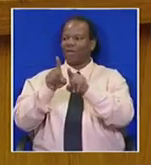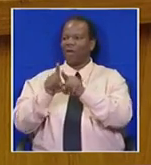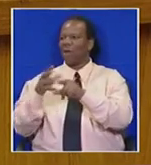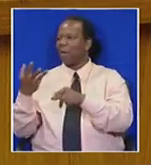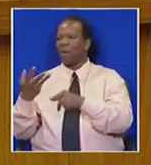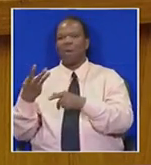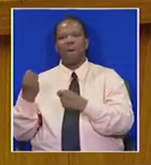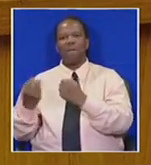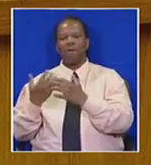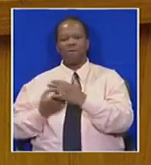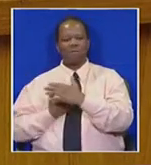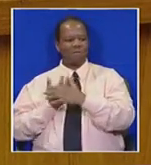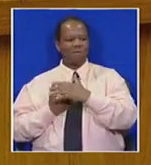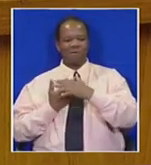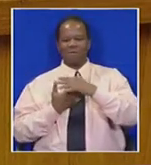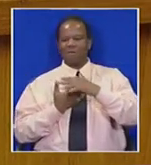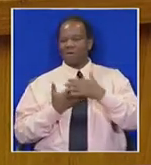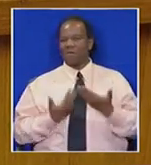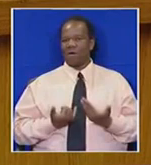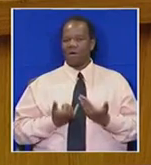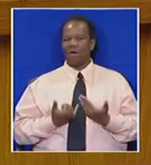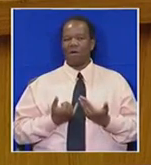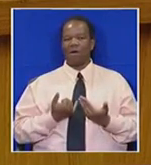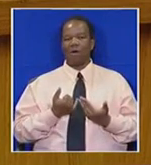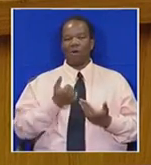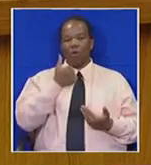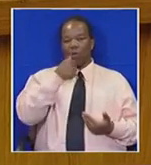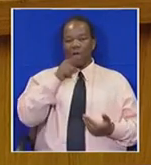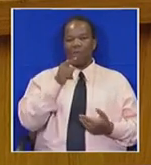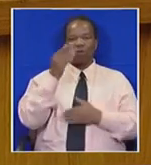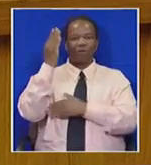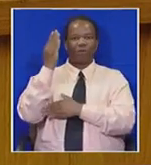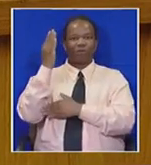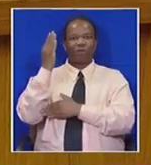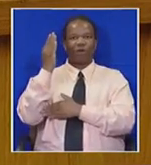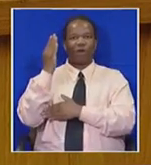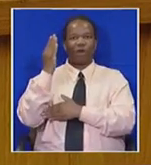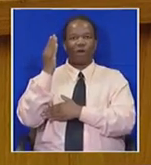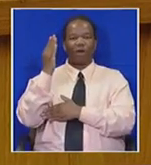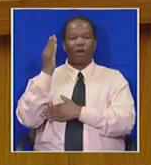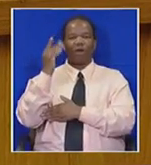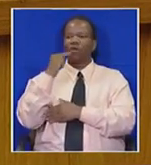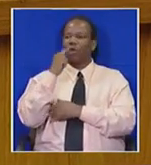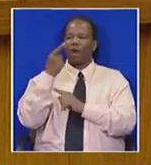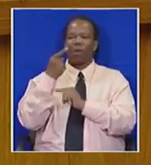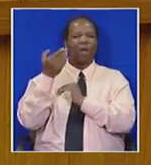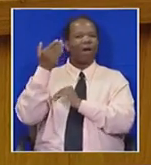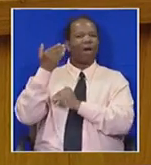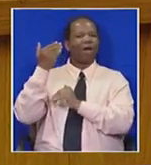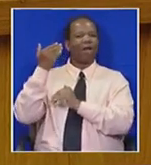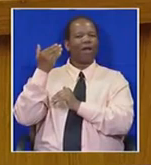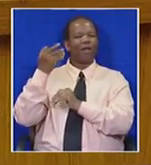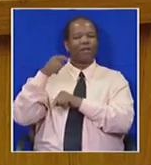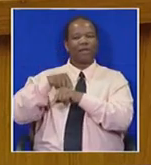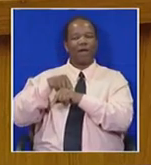energy. In your speech, you took us back to that period, I think it has been referred to, where former President